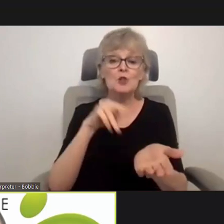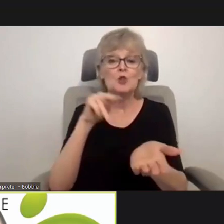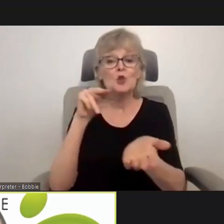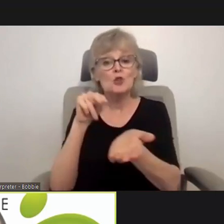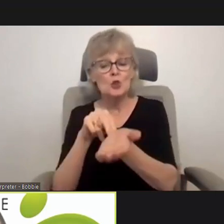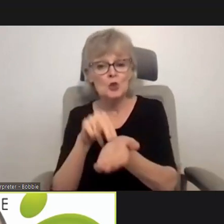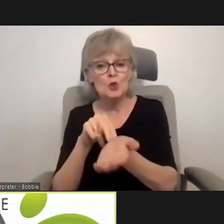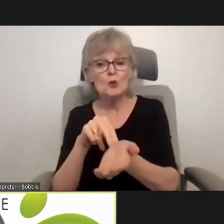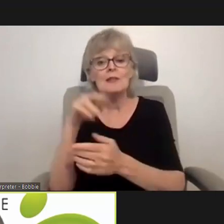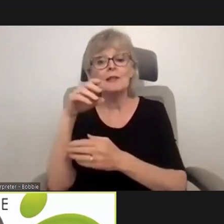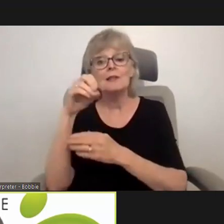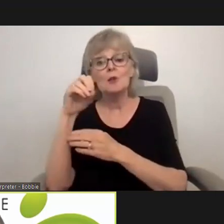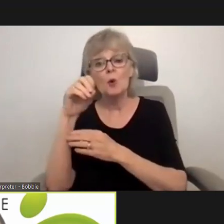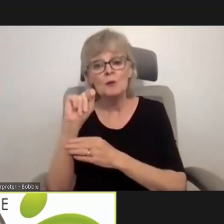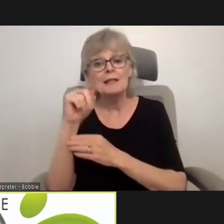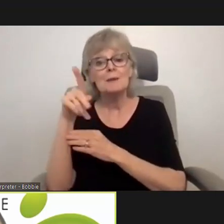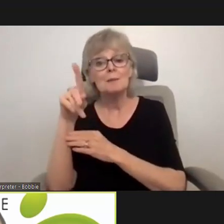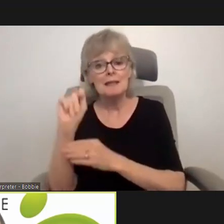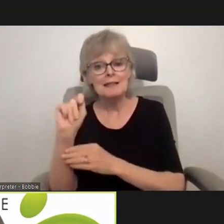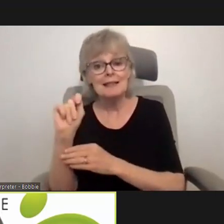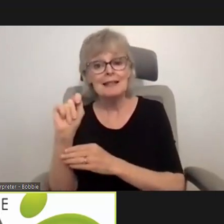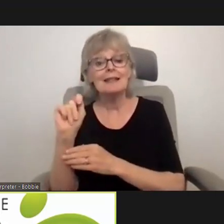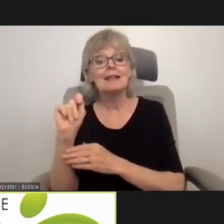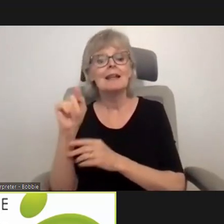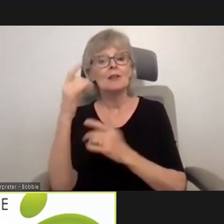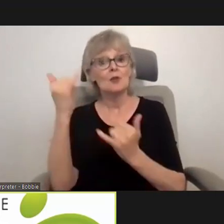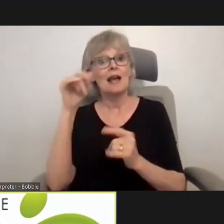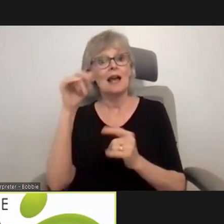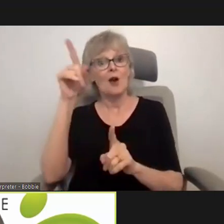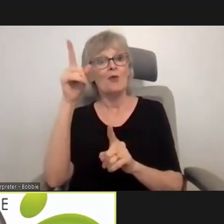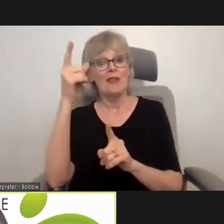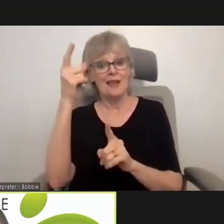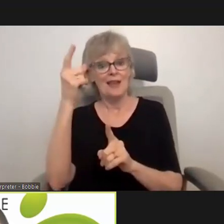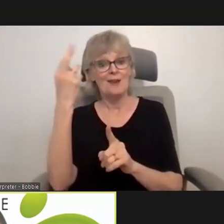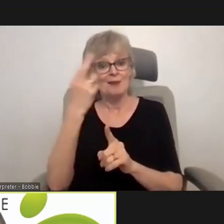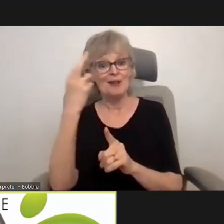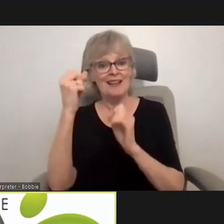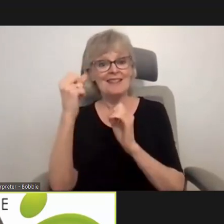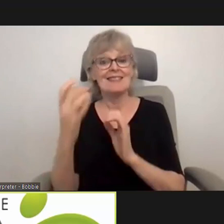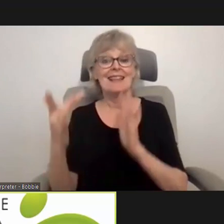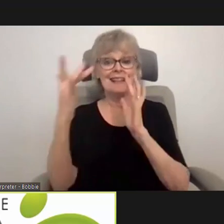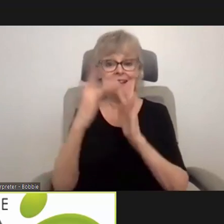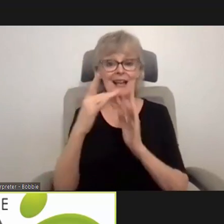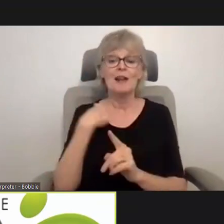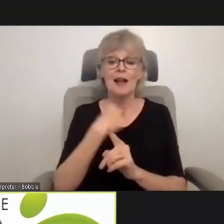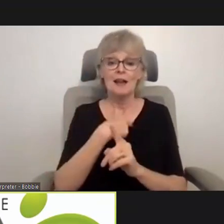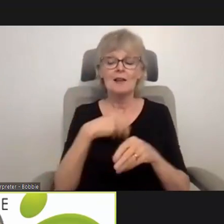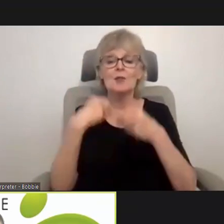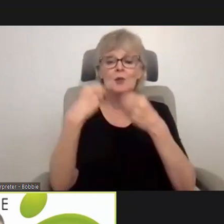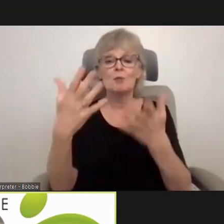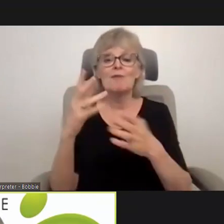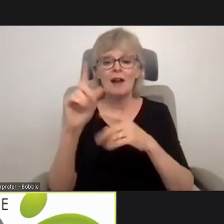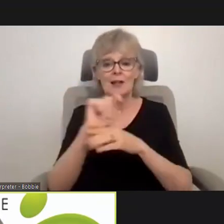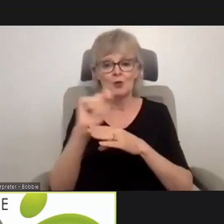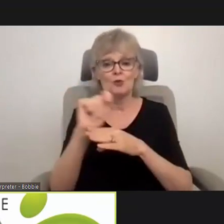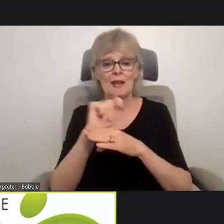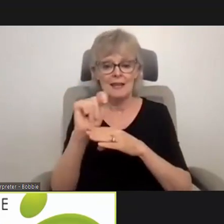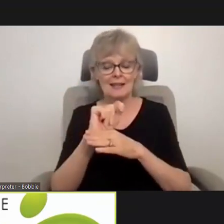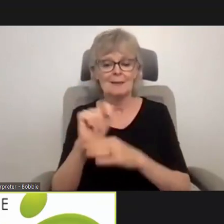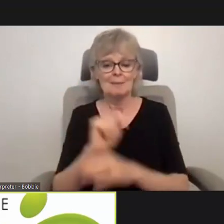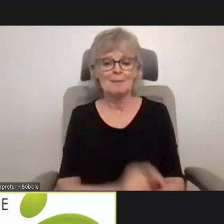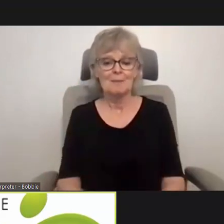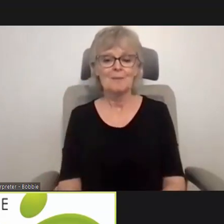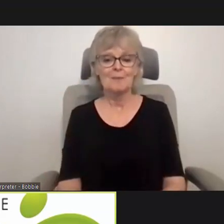now they know, too, that they can call on Delaware DDC to provide training resources.